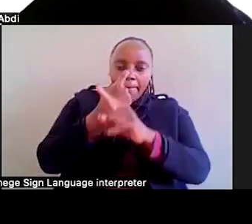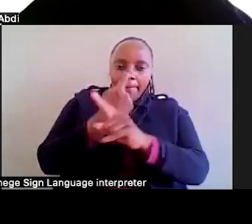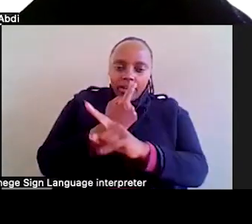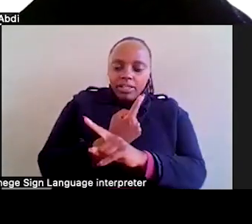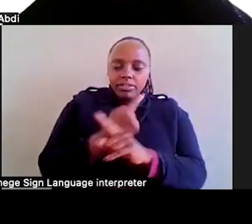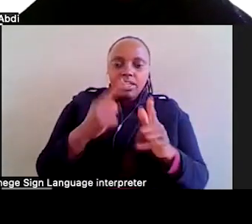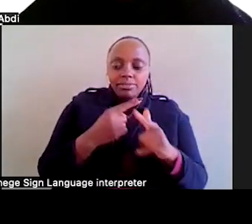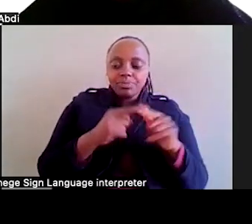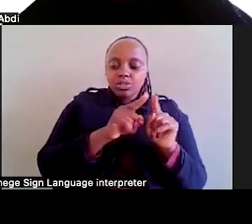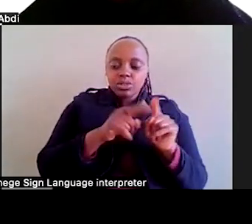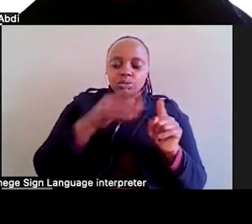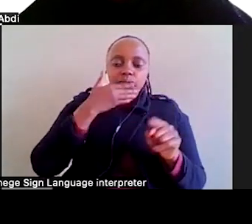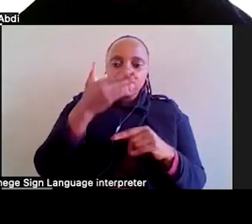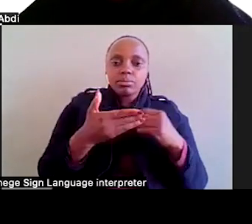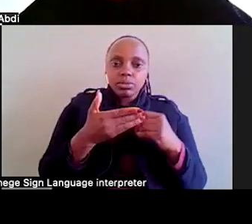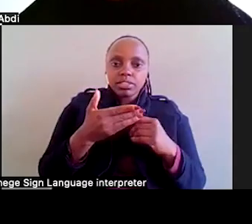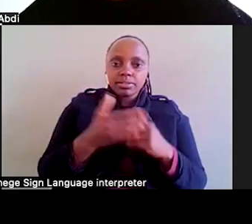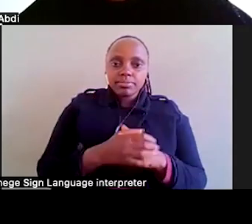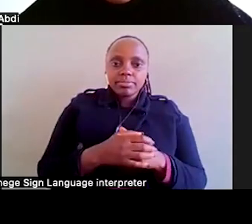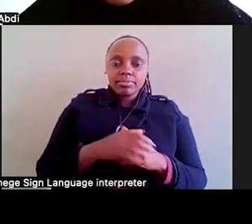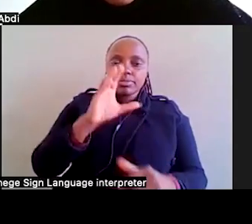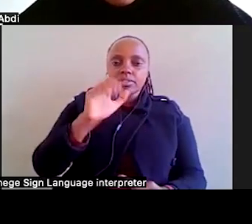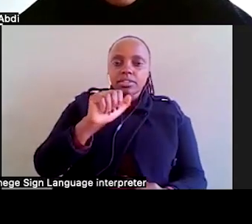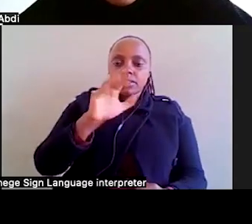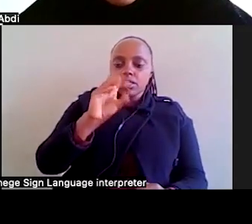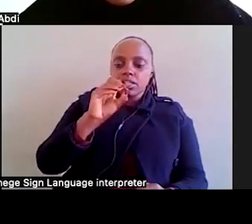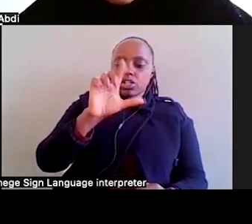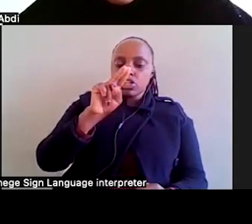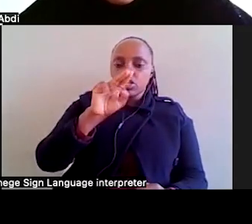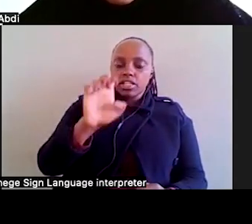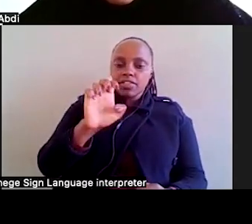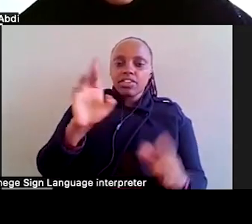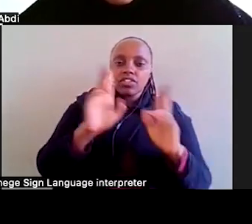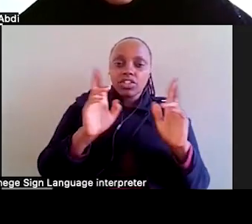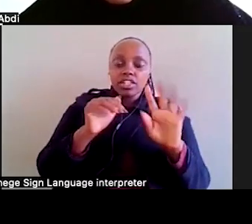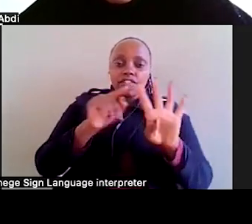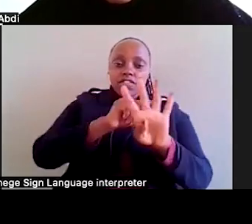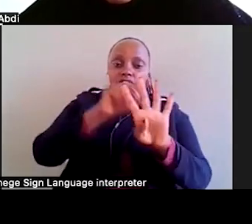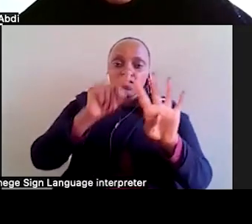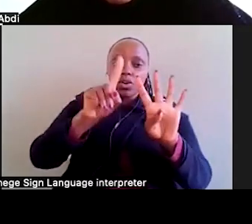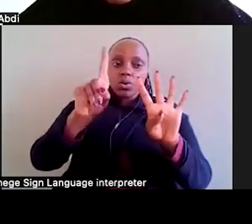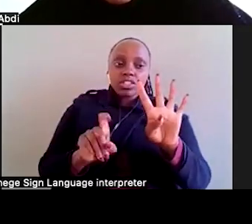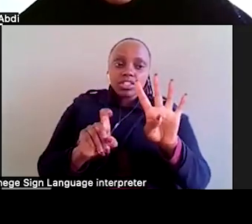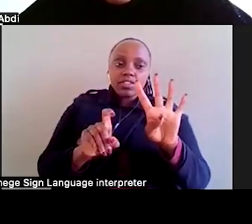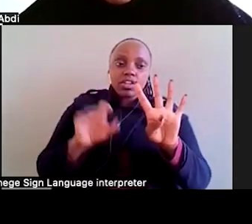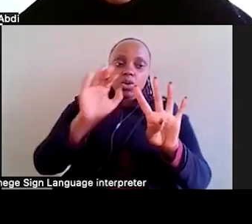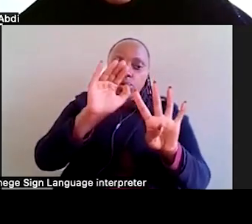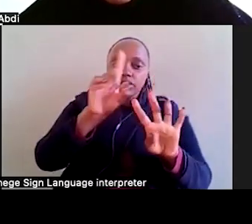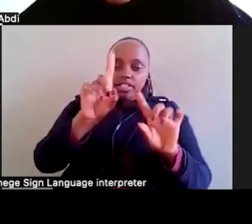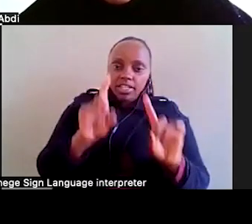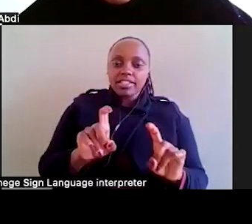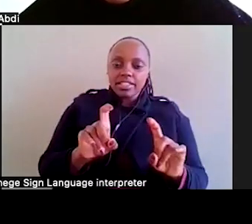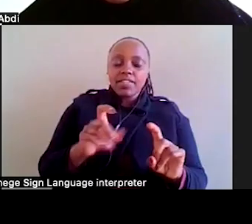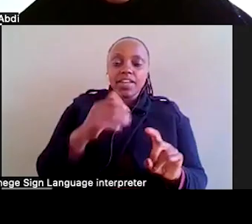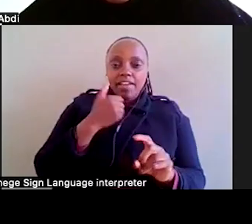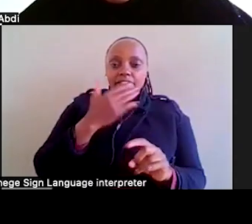to respond to Caroline's thought, there are already 4 questions on the Q&A section. So